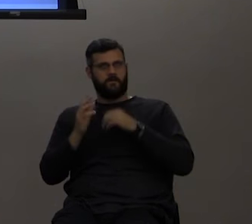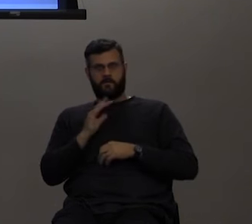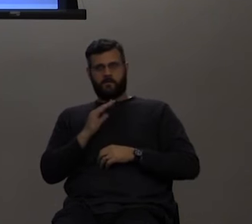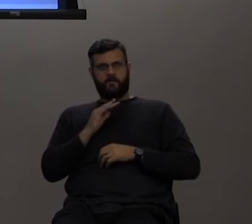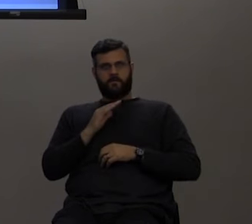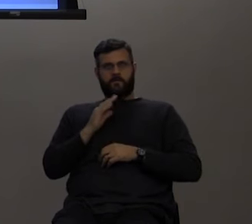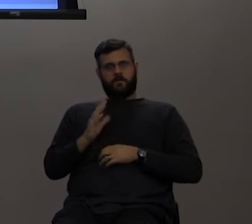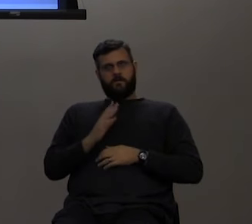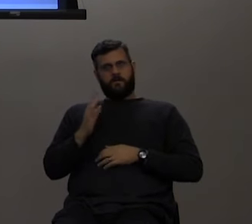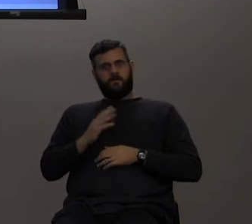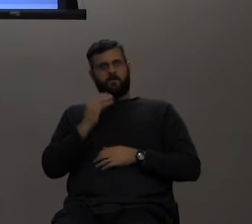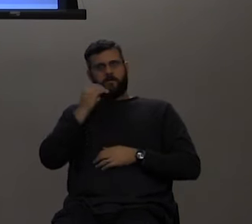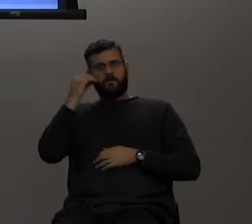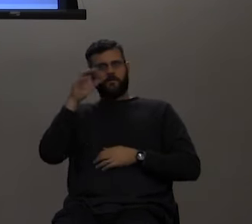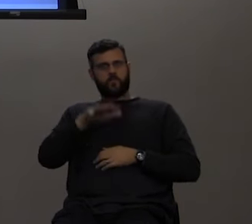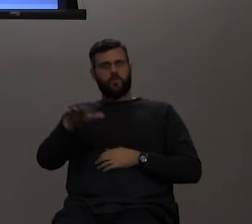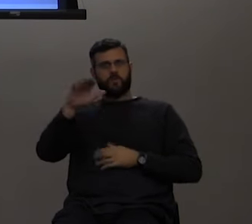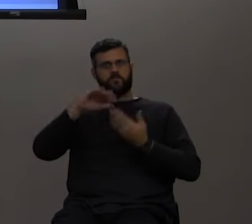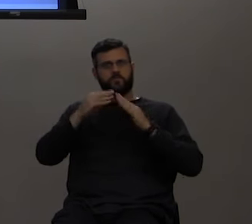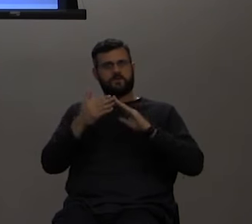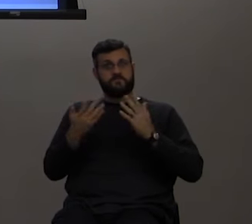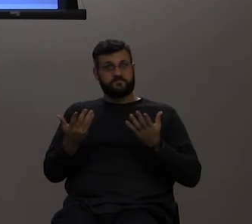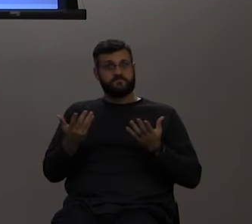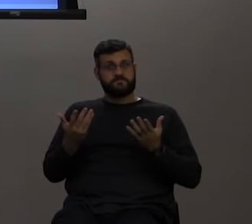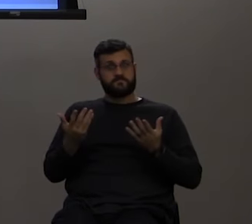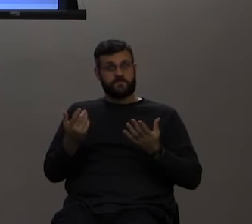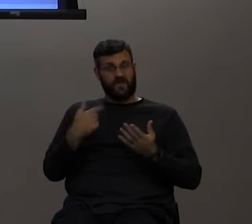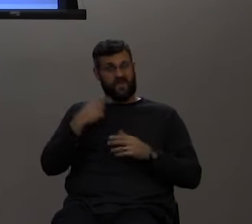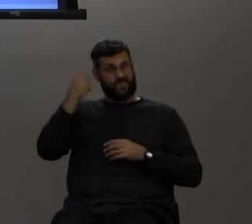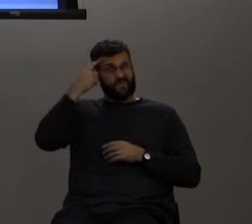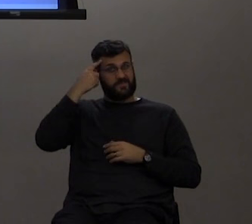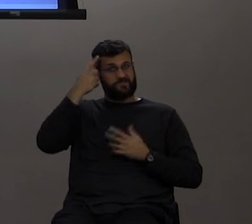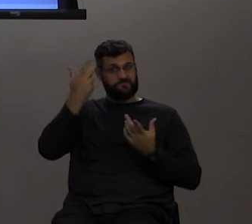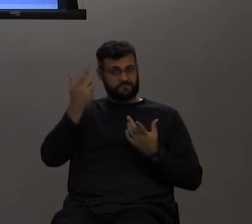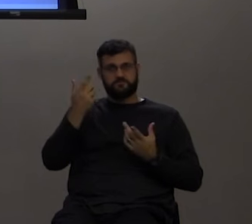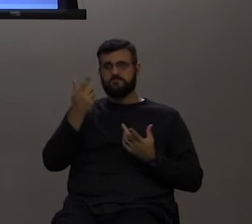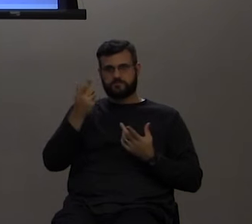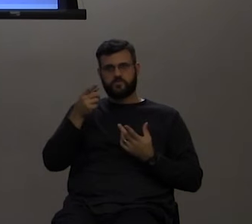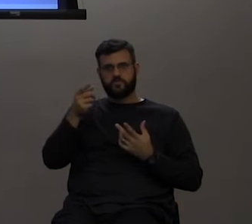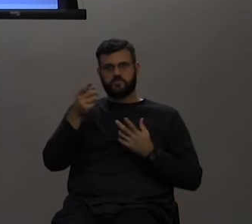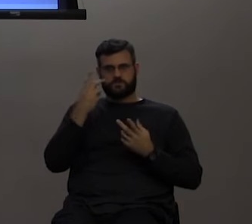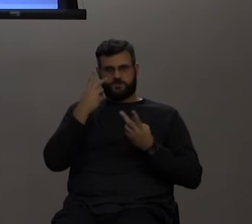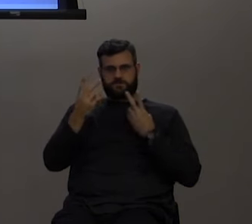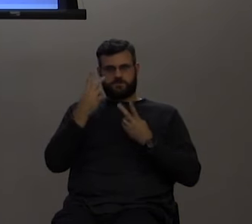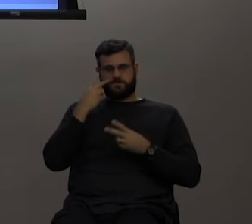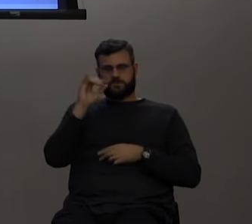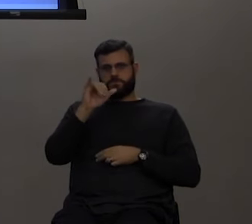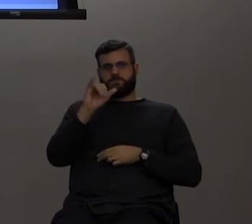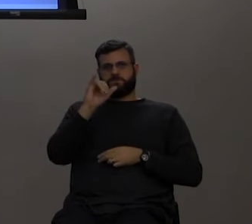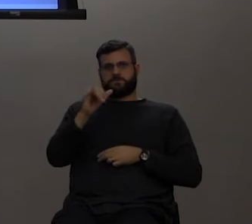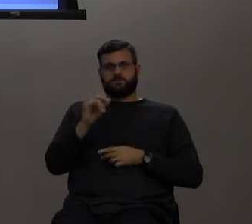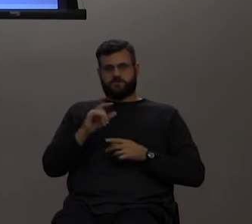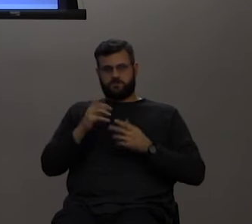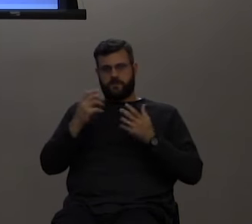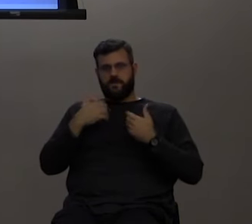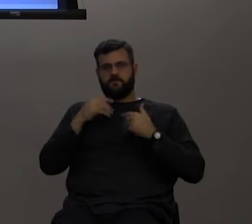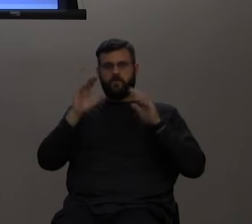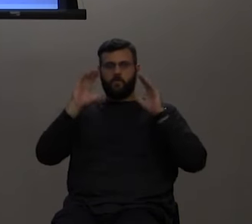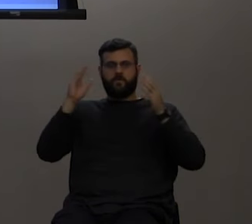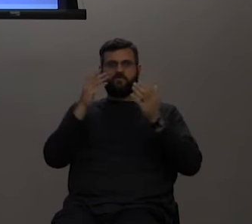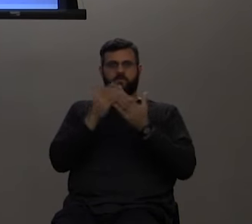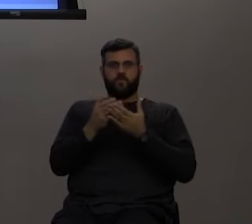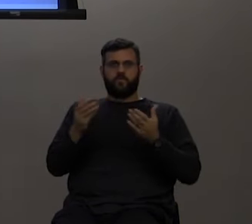amenable neighborhood, community. And so I think you're seeing the effects of having all those wonderful